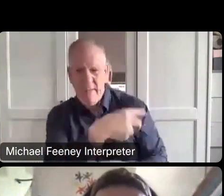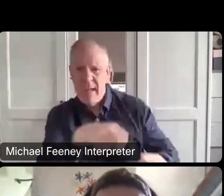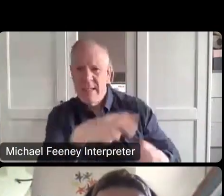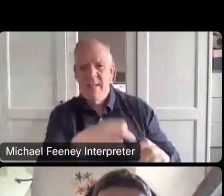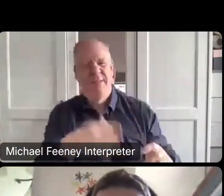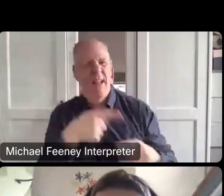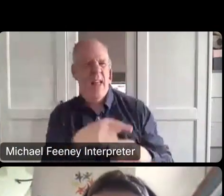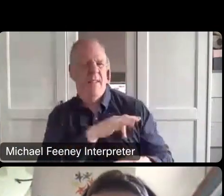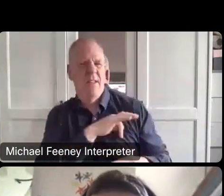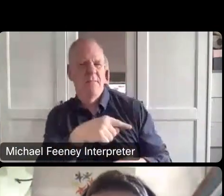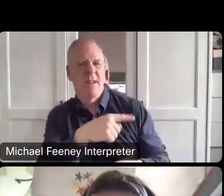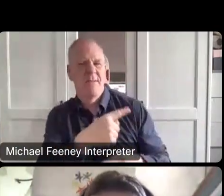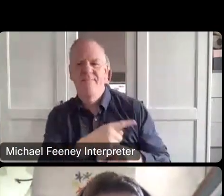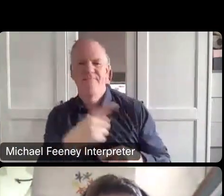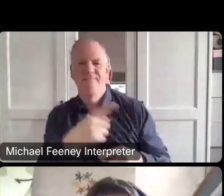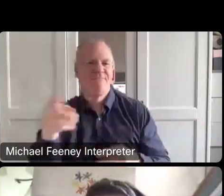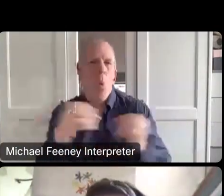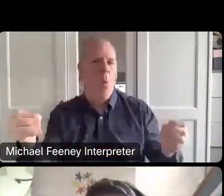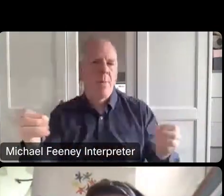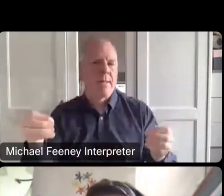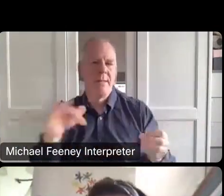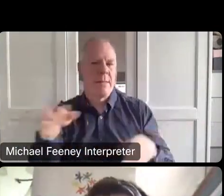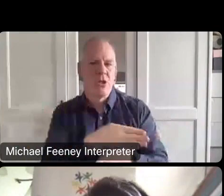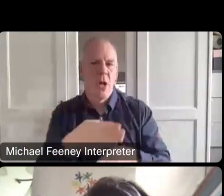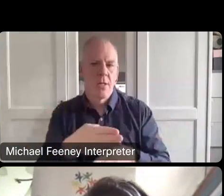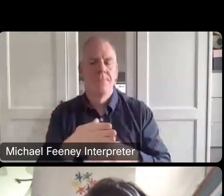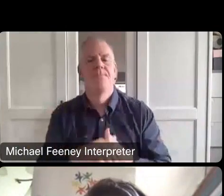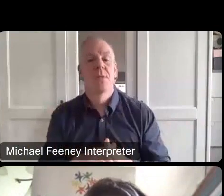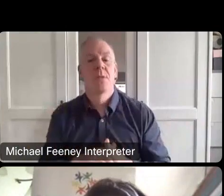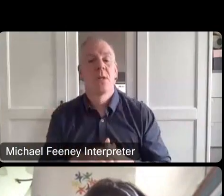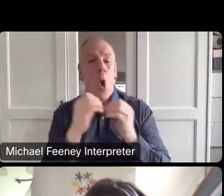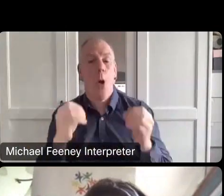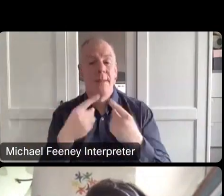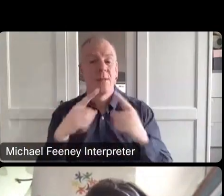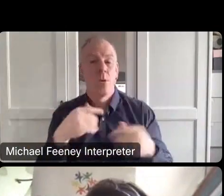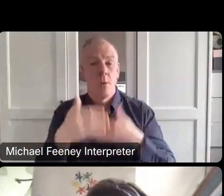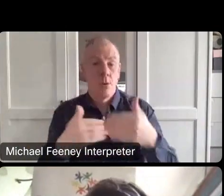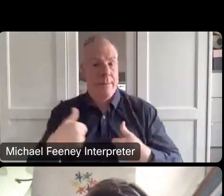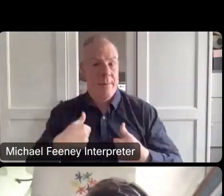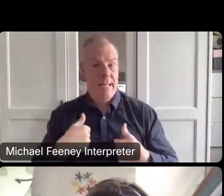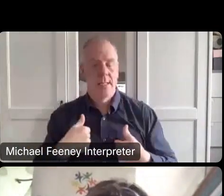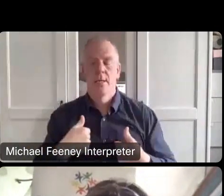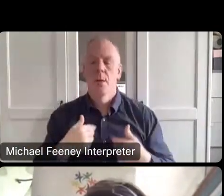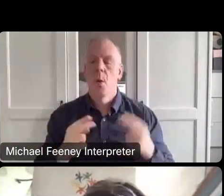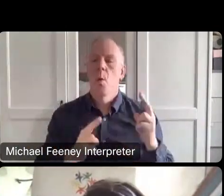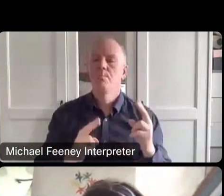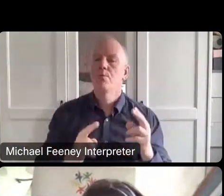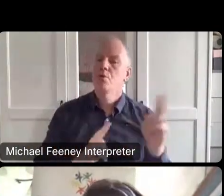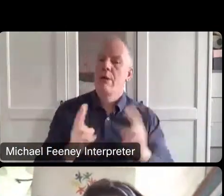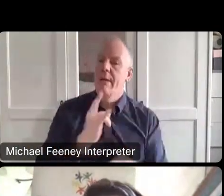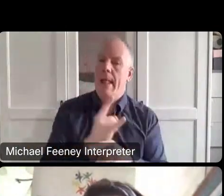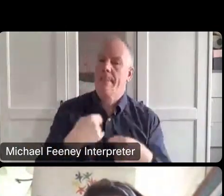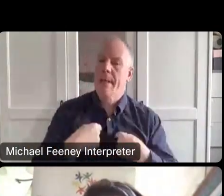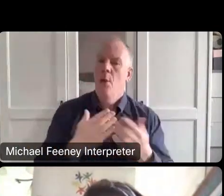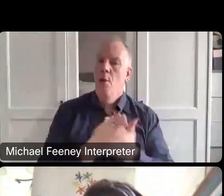that there wasn't an openness. So much of the opening and the open disclosure process for me would be covered within the